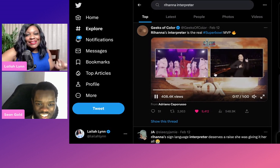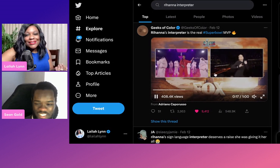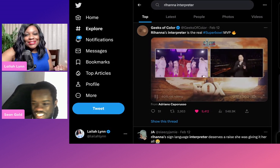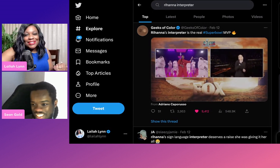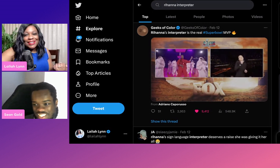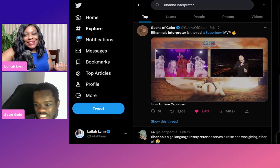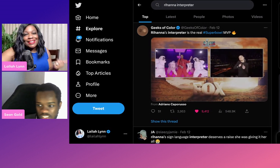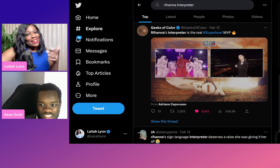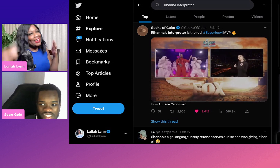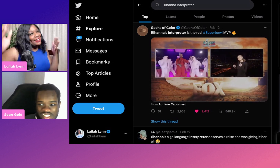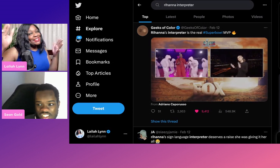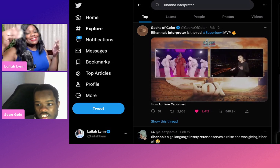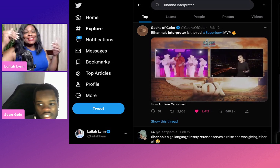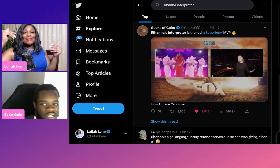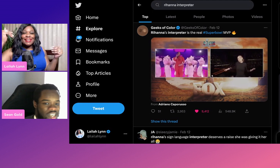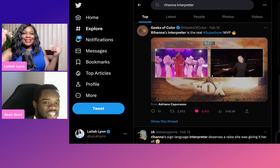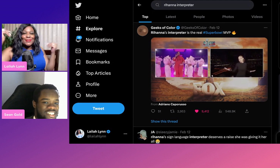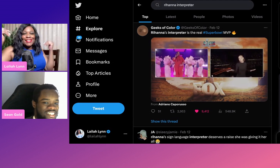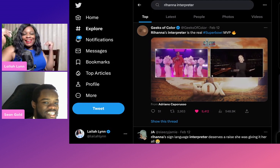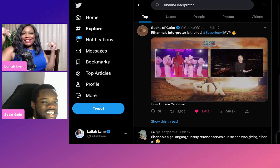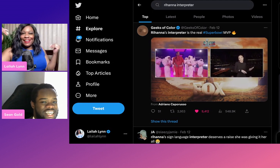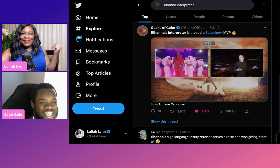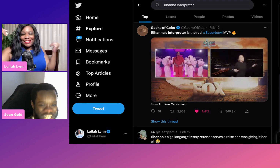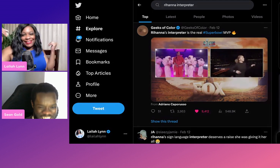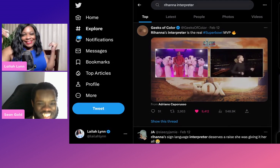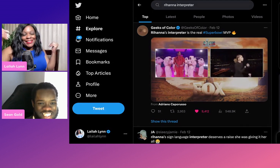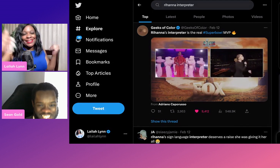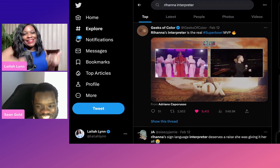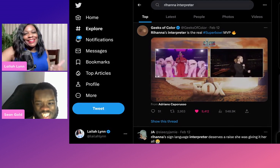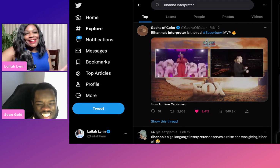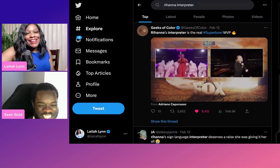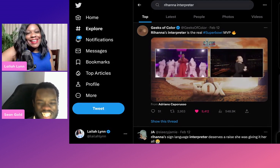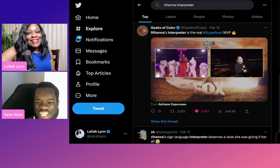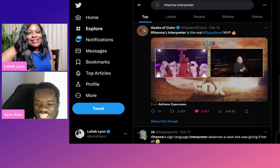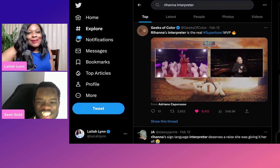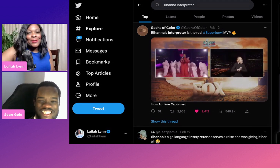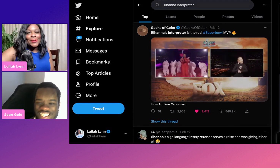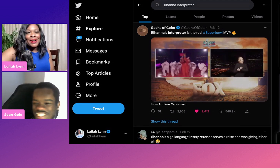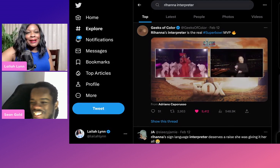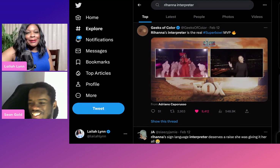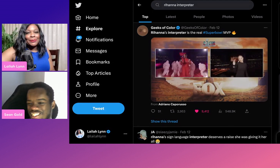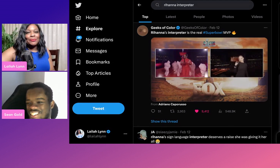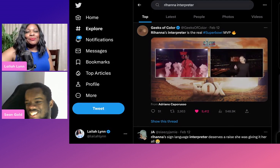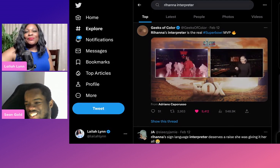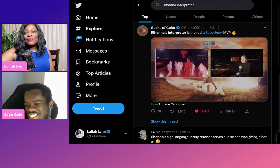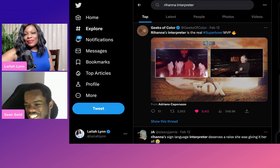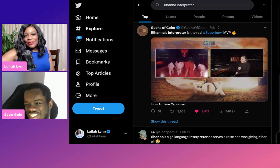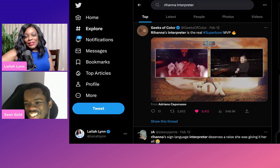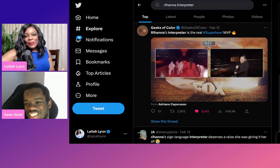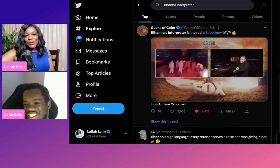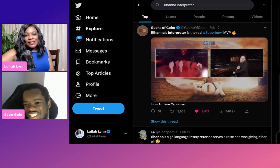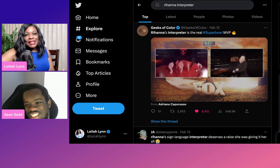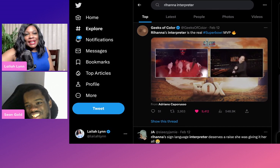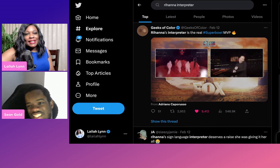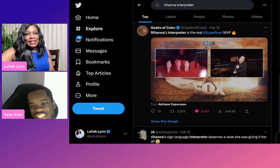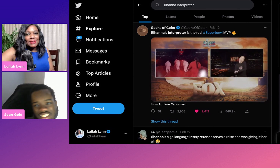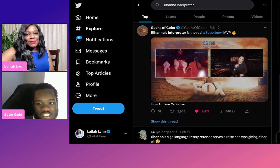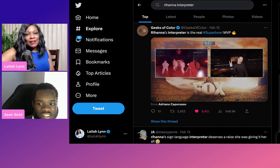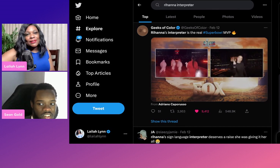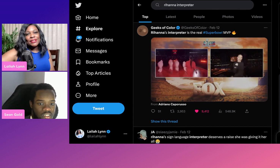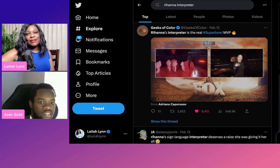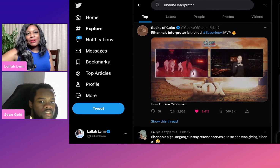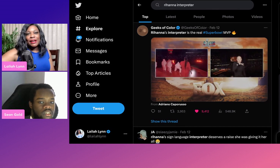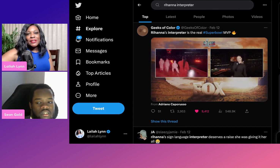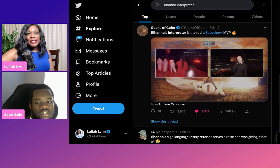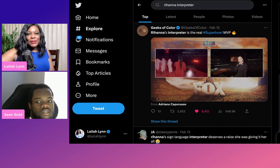the energy, the elegance. To me, it was like elegant. And so this person, Geeks of